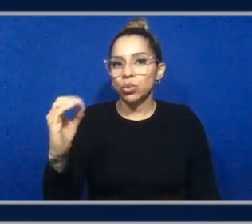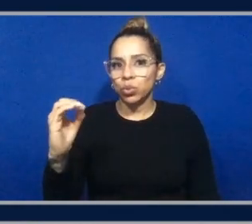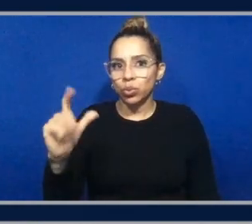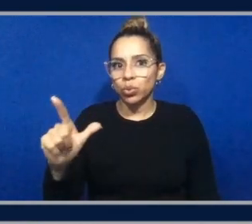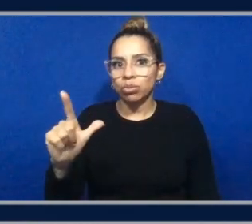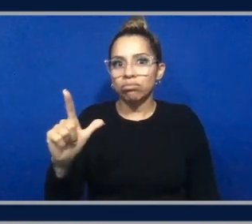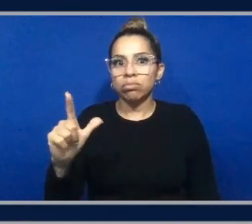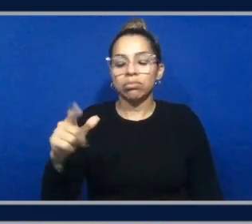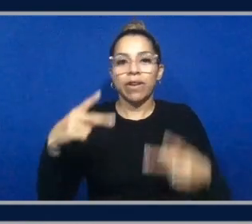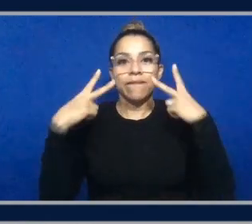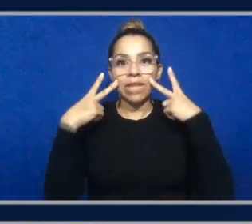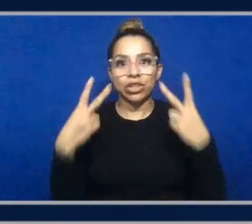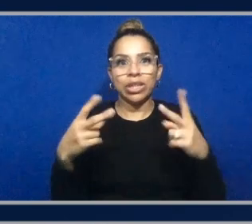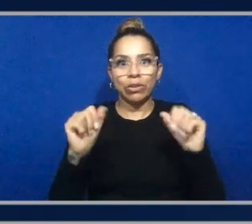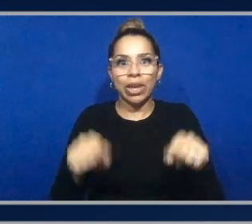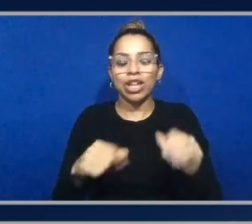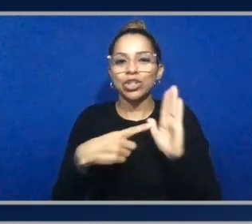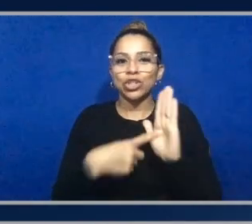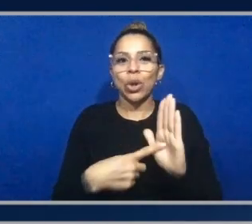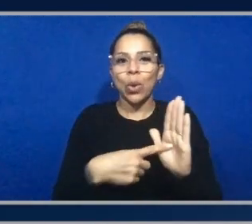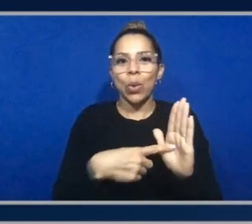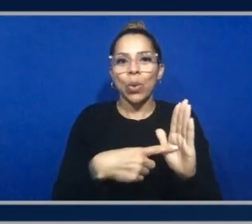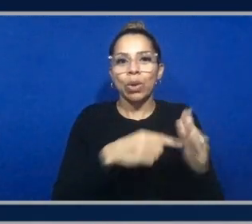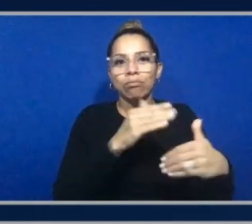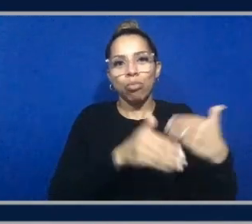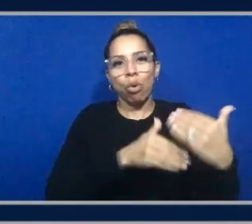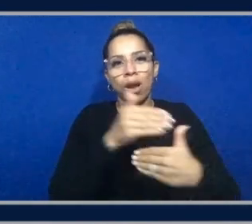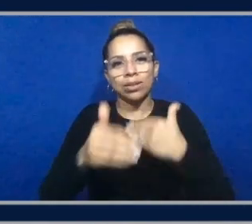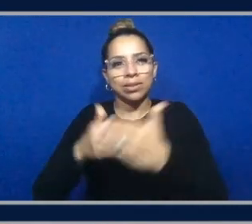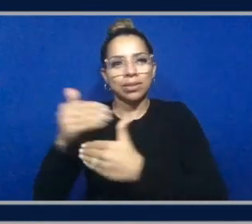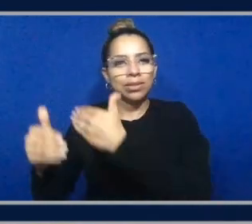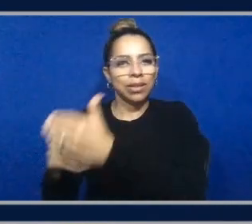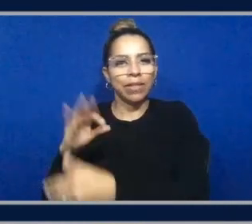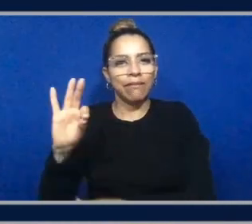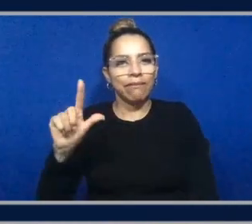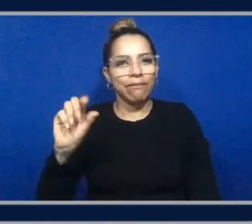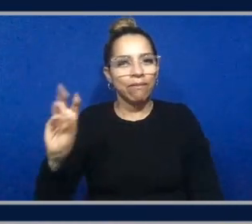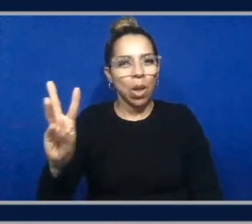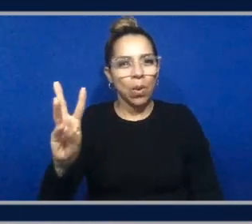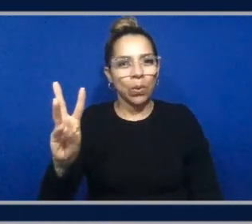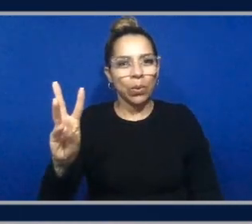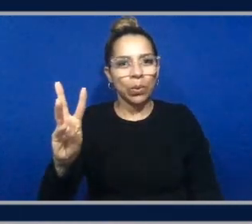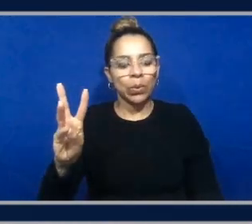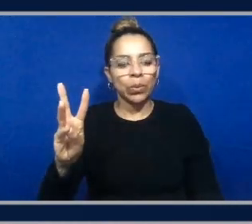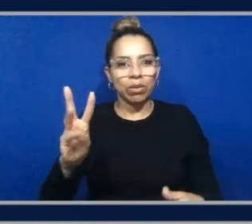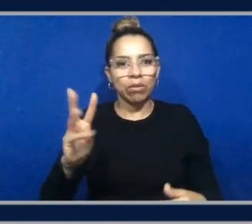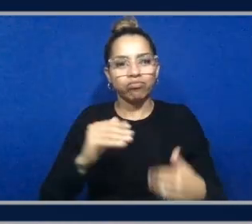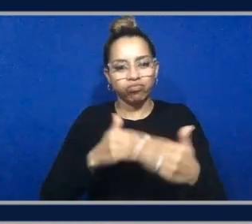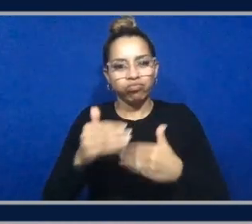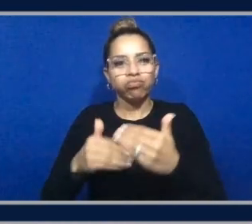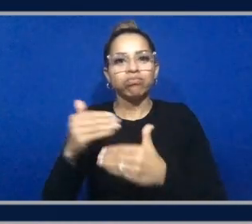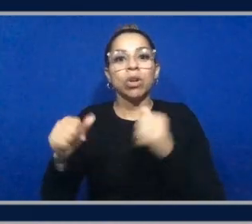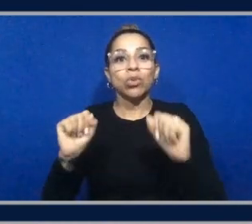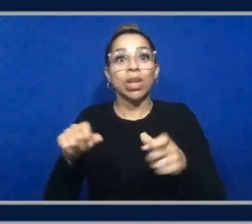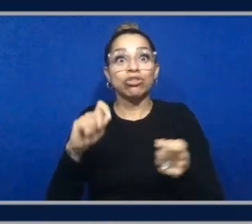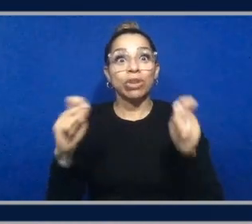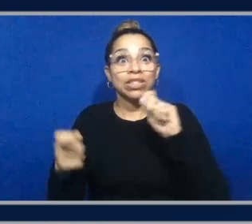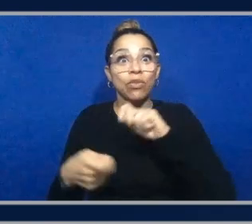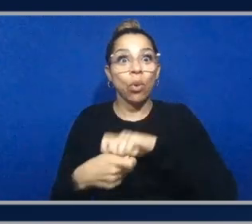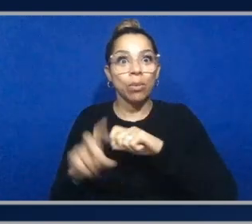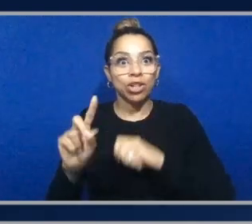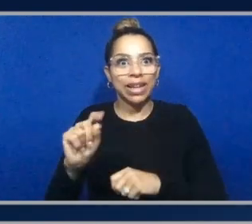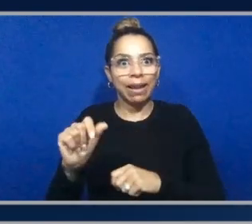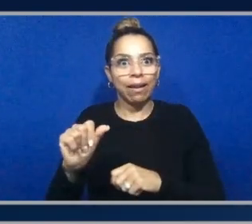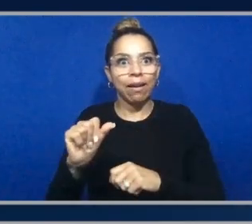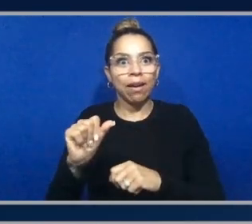express the flow of your data that lets you connect to different data sources. And then you can transform your data as it reaches the Lakehouse. So